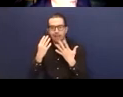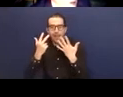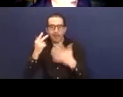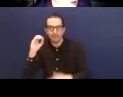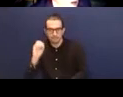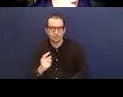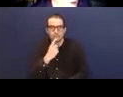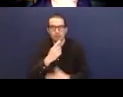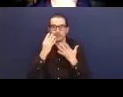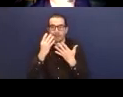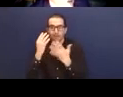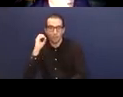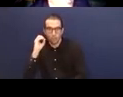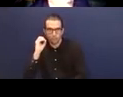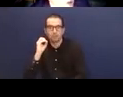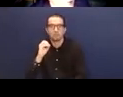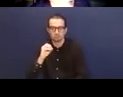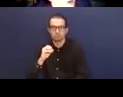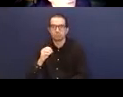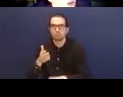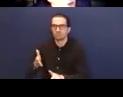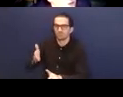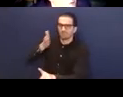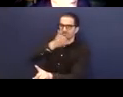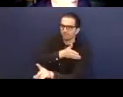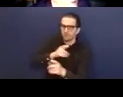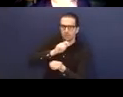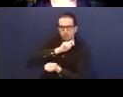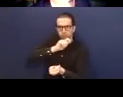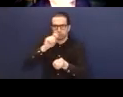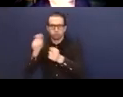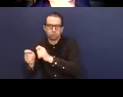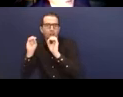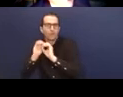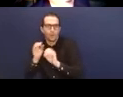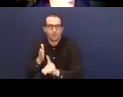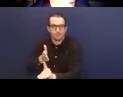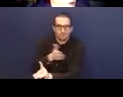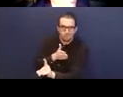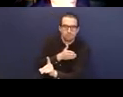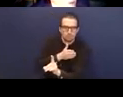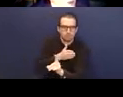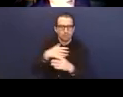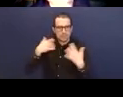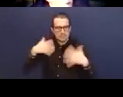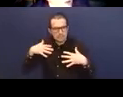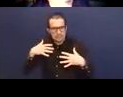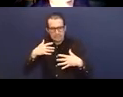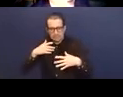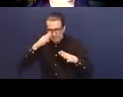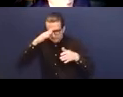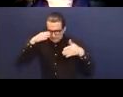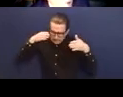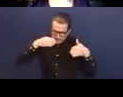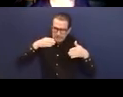disability? This was the actual question that was asked in the census. Are you disabled in any way? If you answered